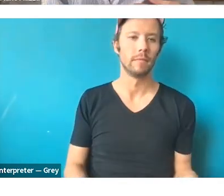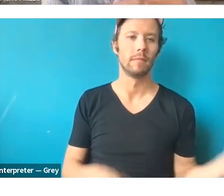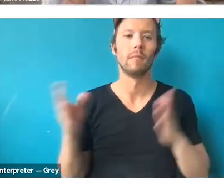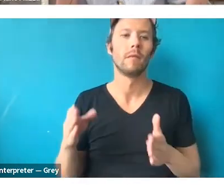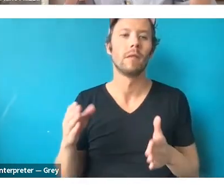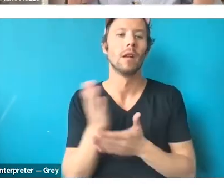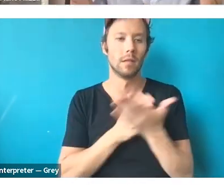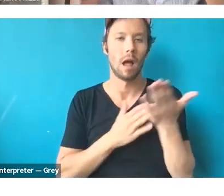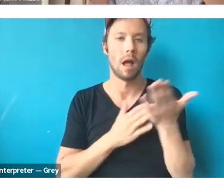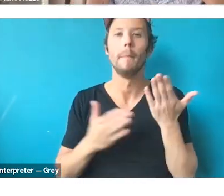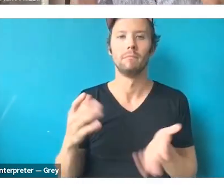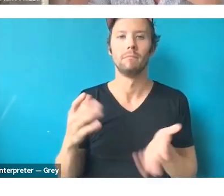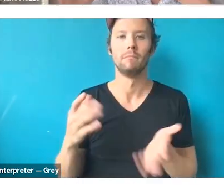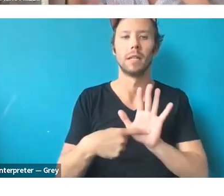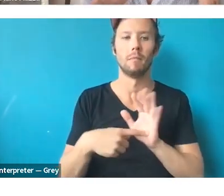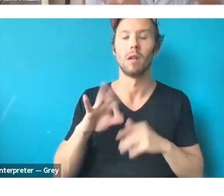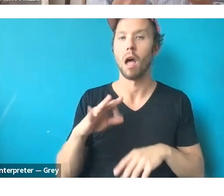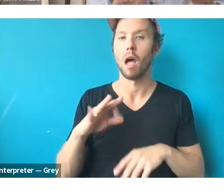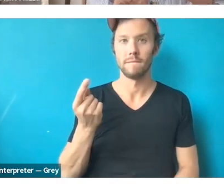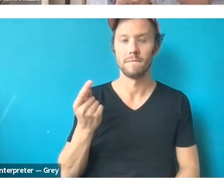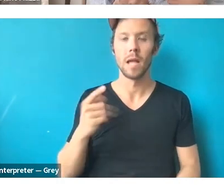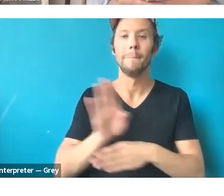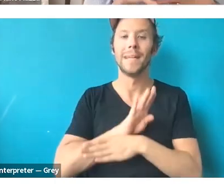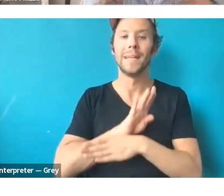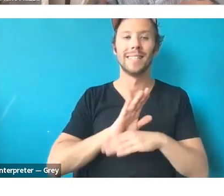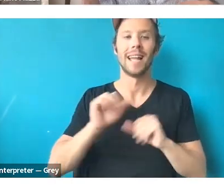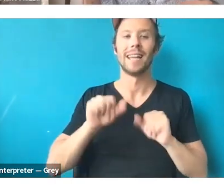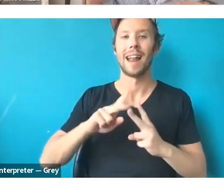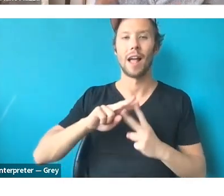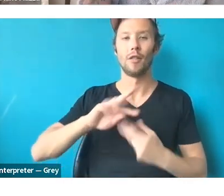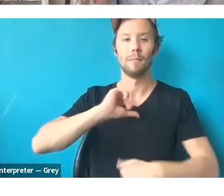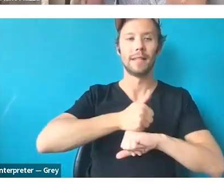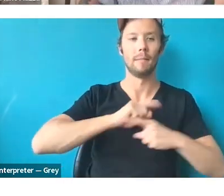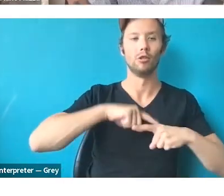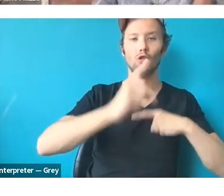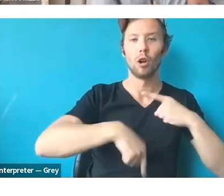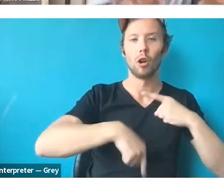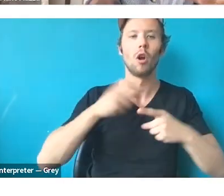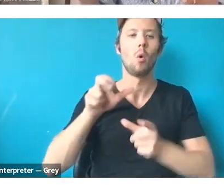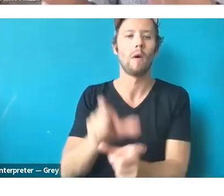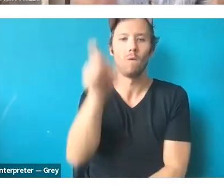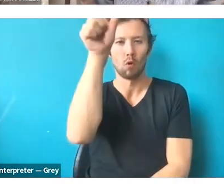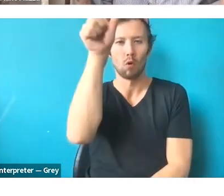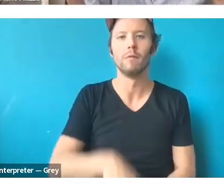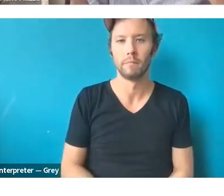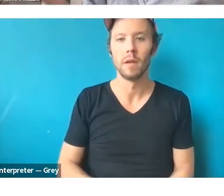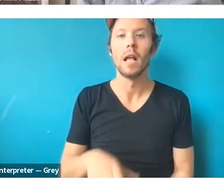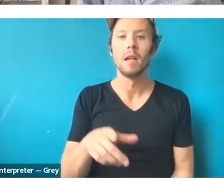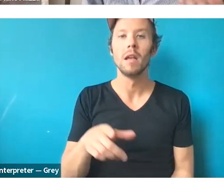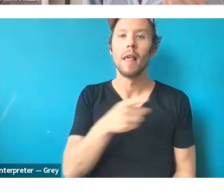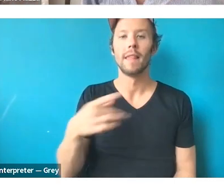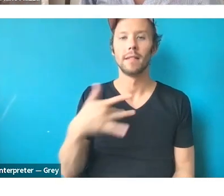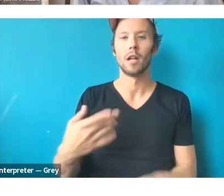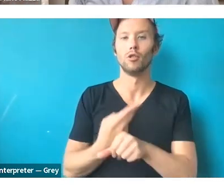of circular and vertically integrated businesses that work with natural dyes and work with compost and the waste. This is where we get to the fun part. The waste